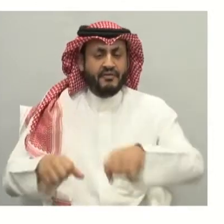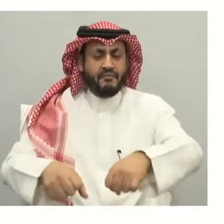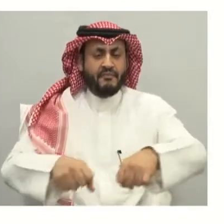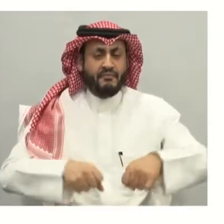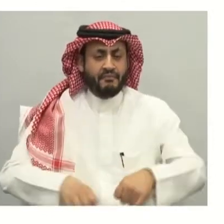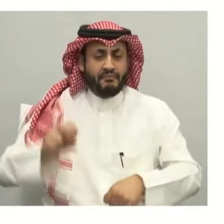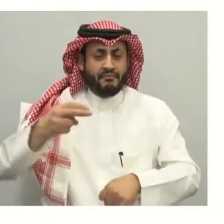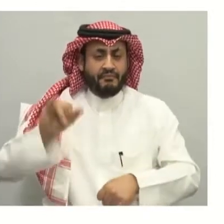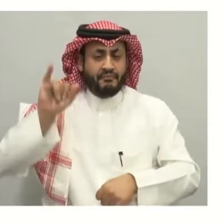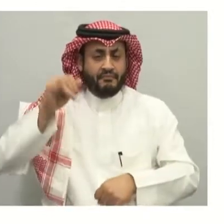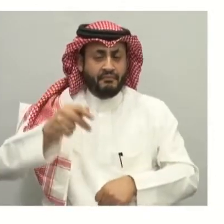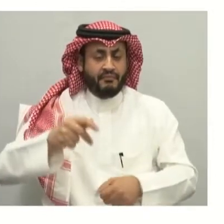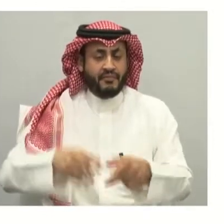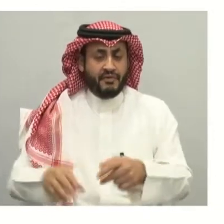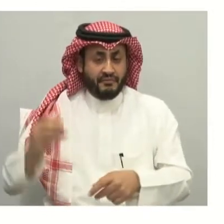ch for chicken.